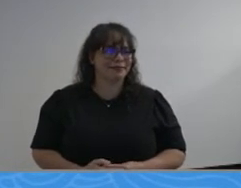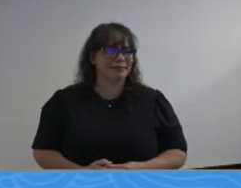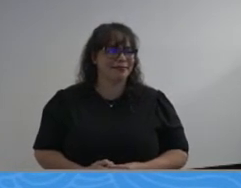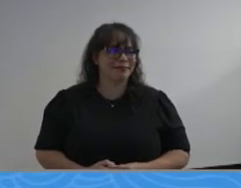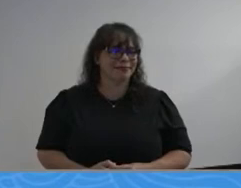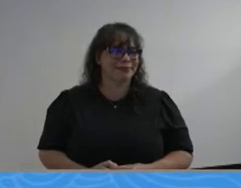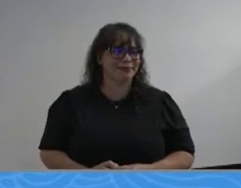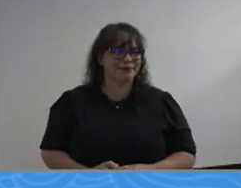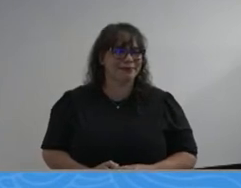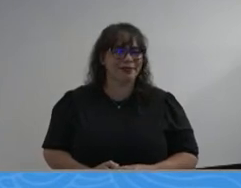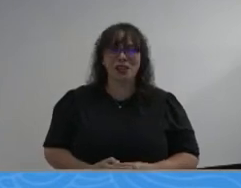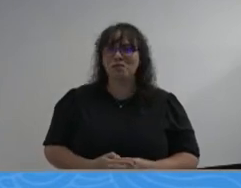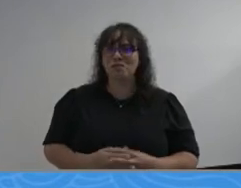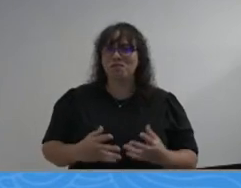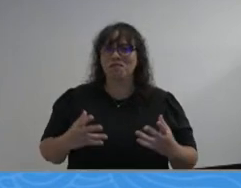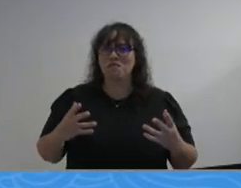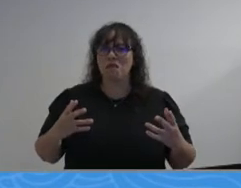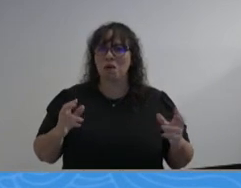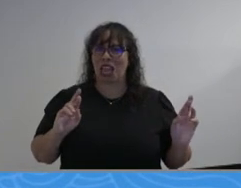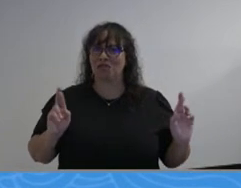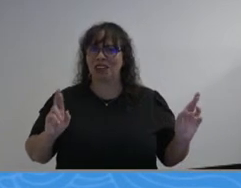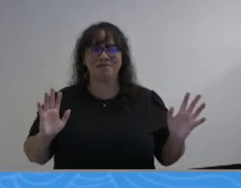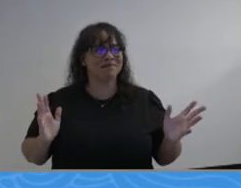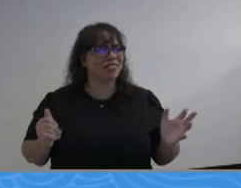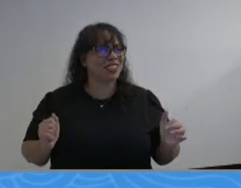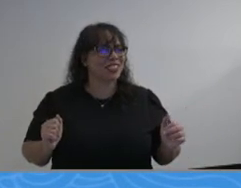Well, while that slide is coming up,